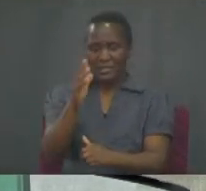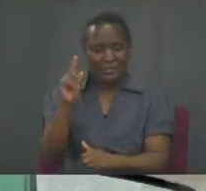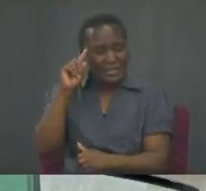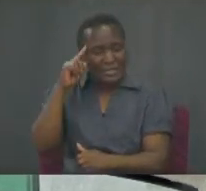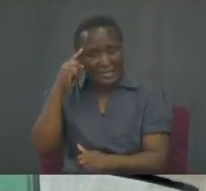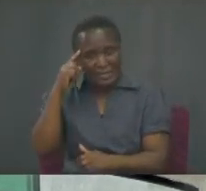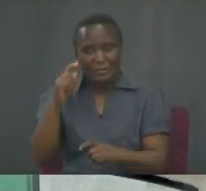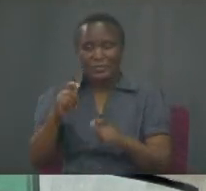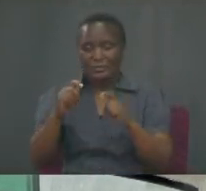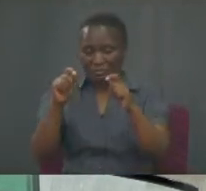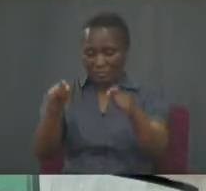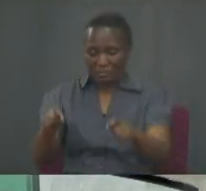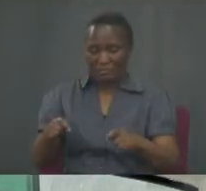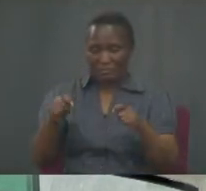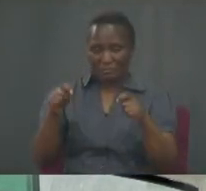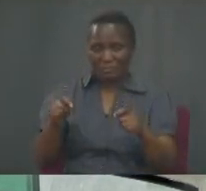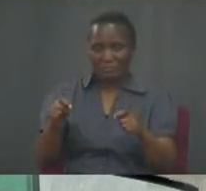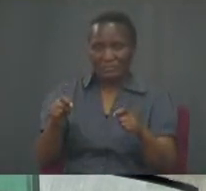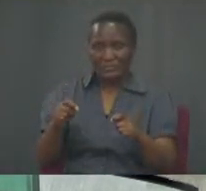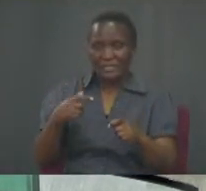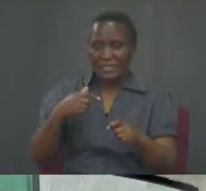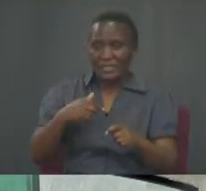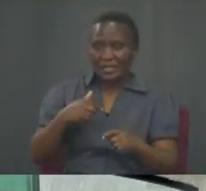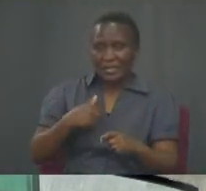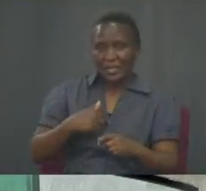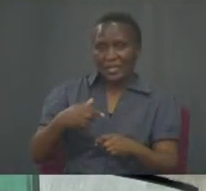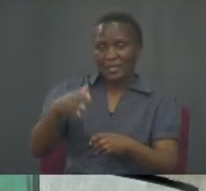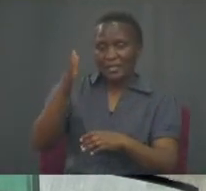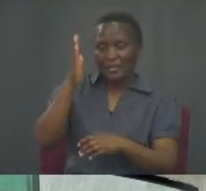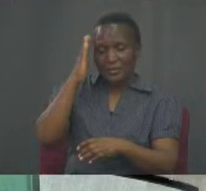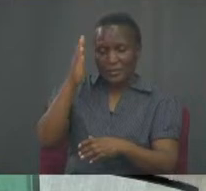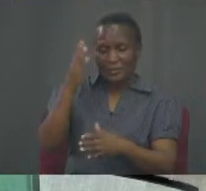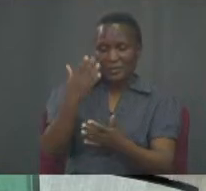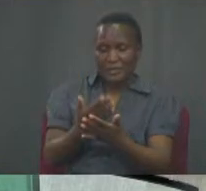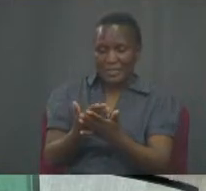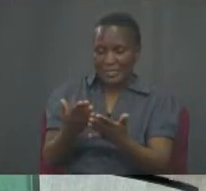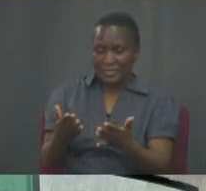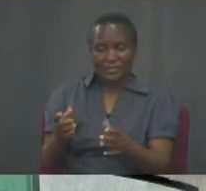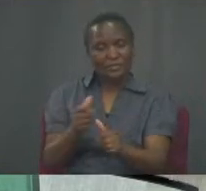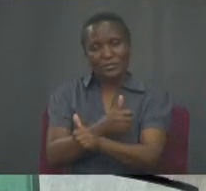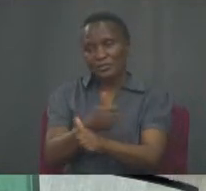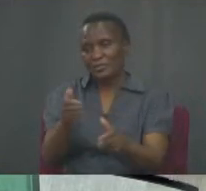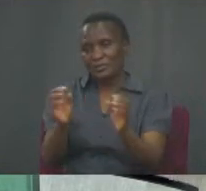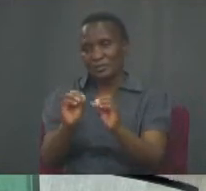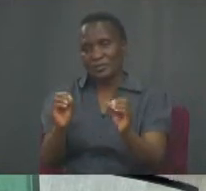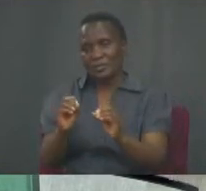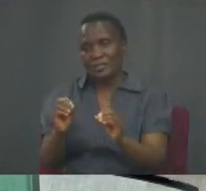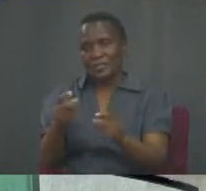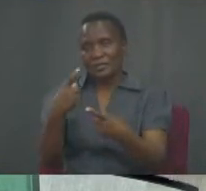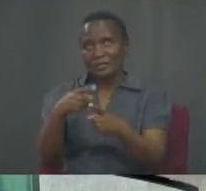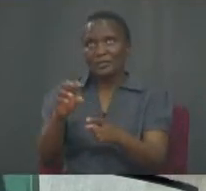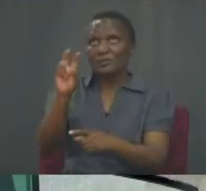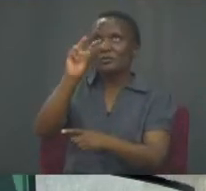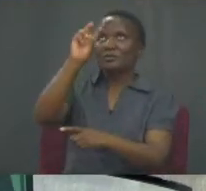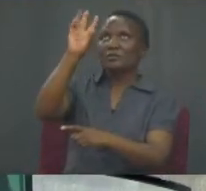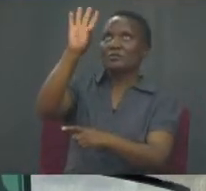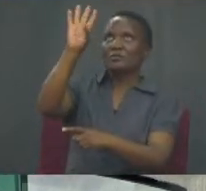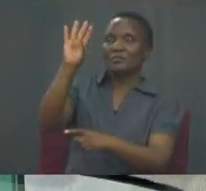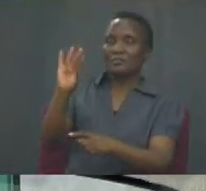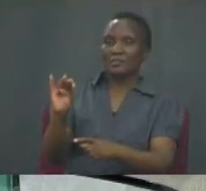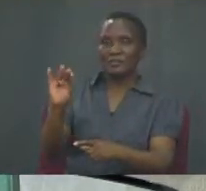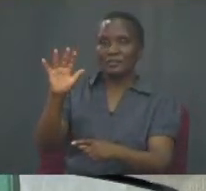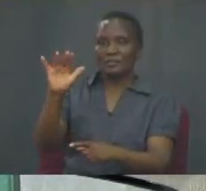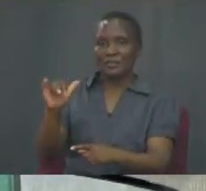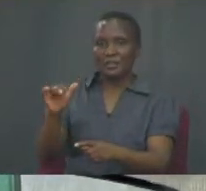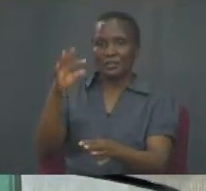blades. I know things are not well, but look up by faith. And so John Yates penned this